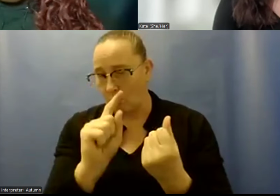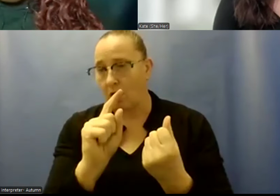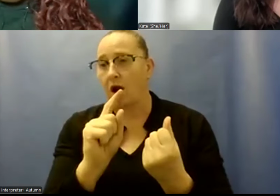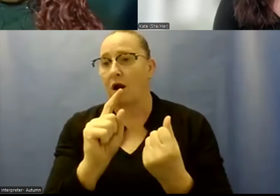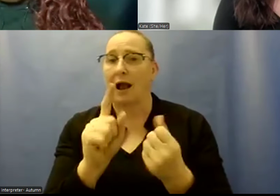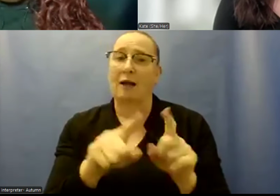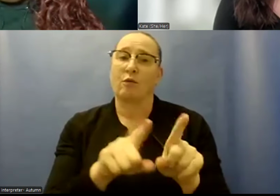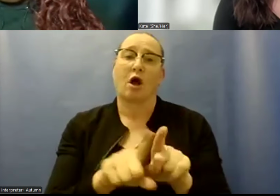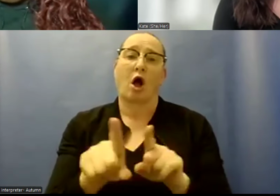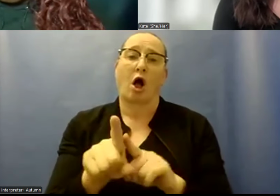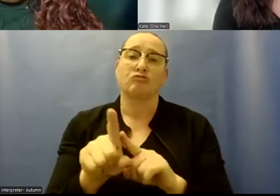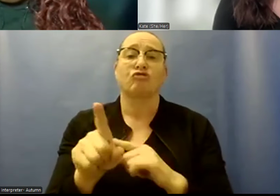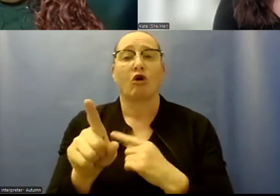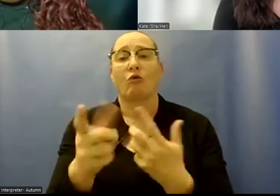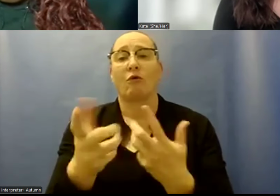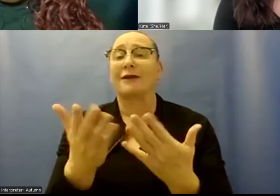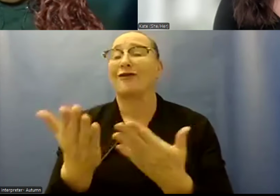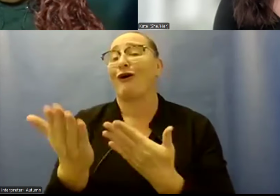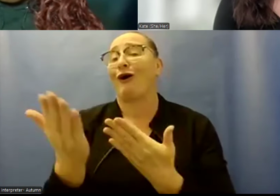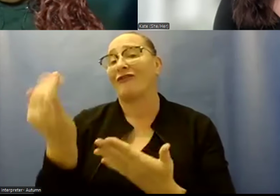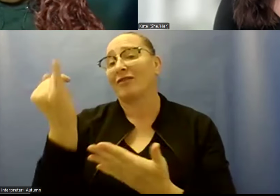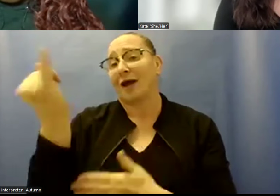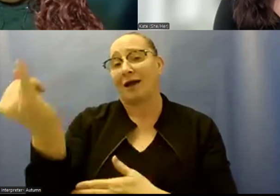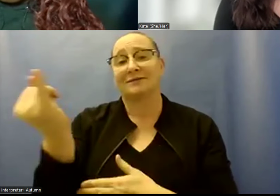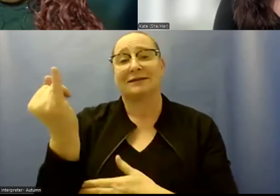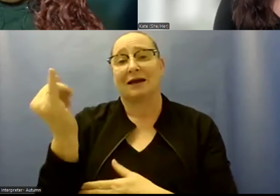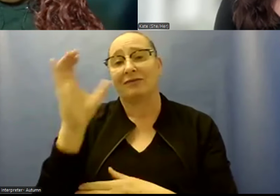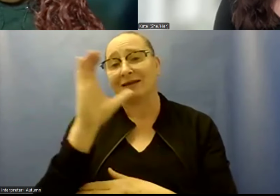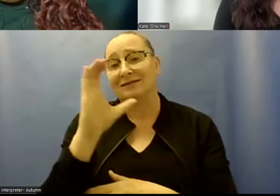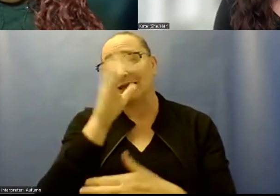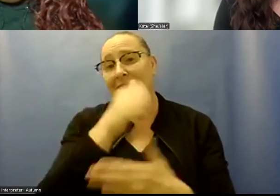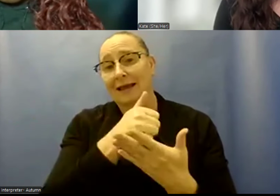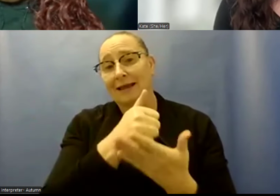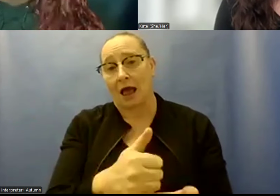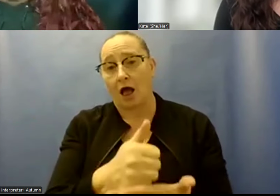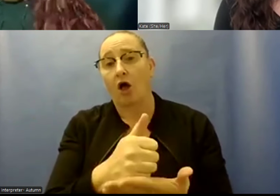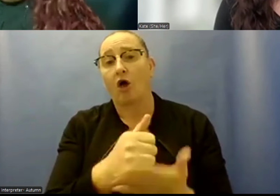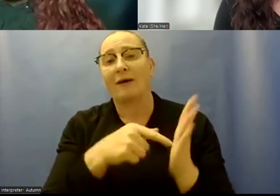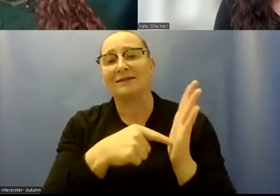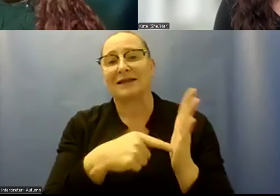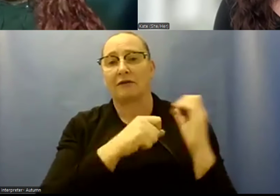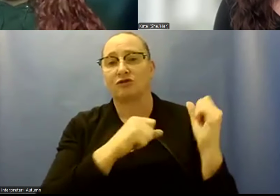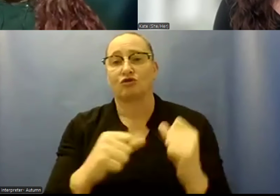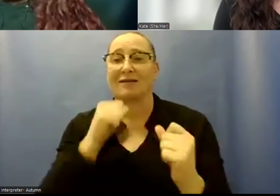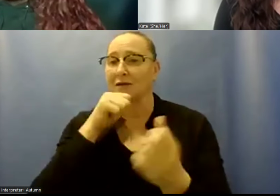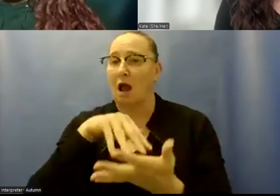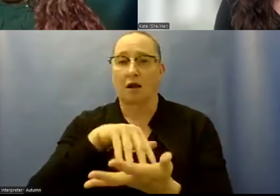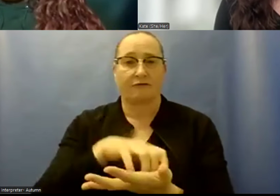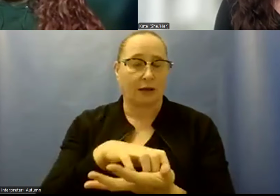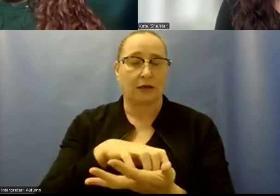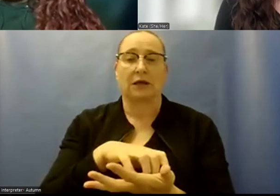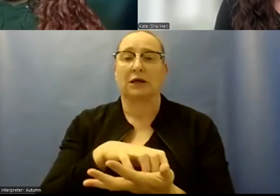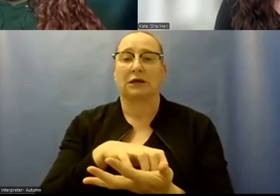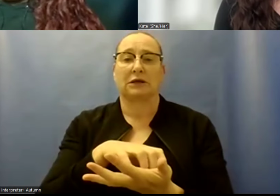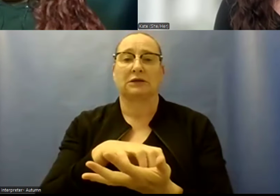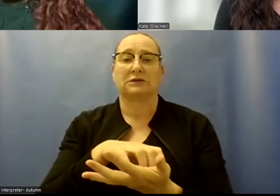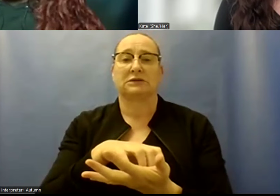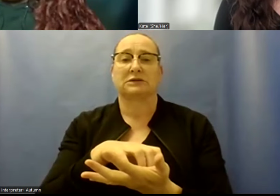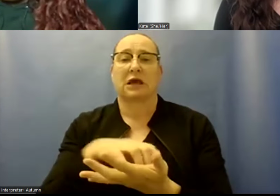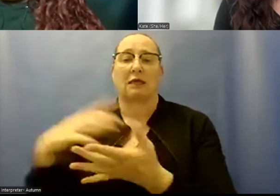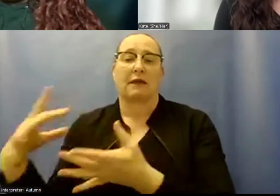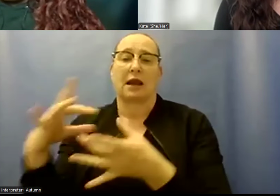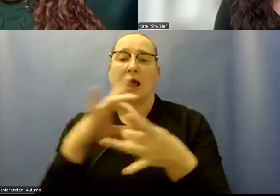would also just, kind of offer the idea that seeking help is a sign of strength and not of weakness. And to tie it back to kind of where